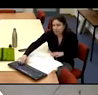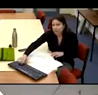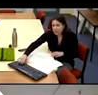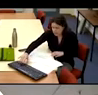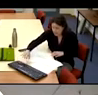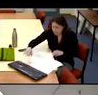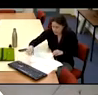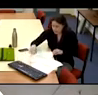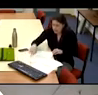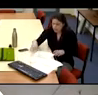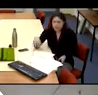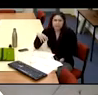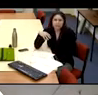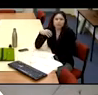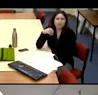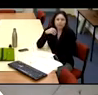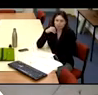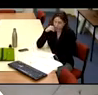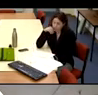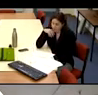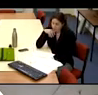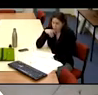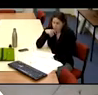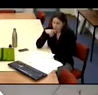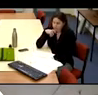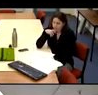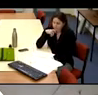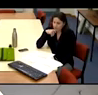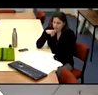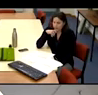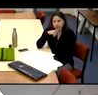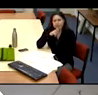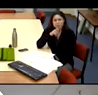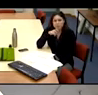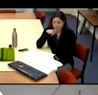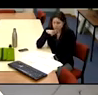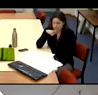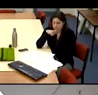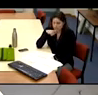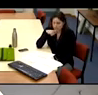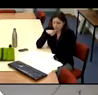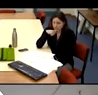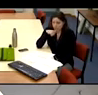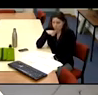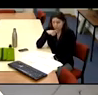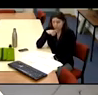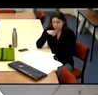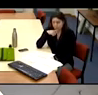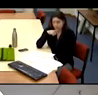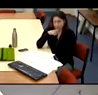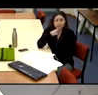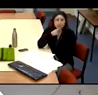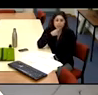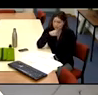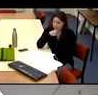So these stories of contesting and redefining refugee illustrate the various ways in which the refugee